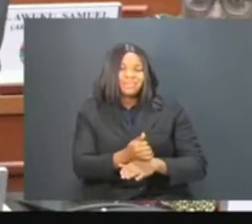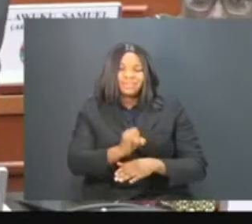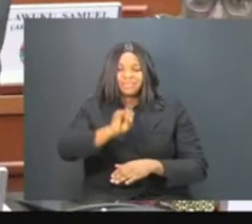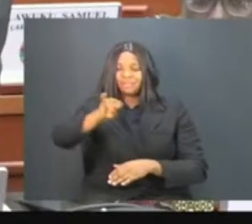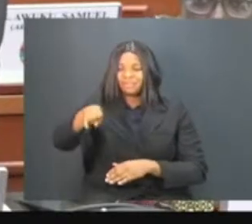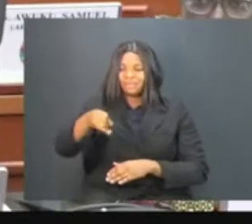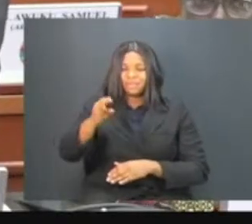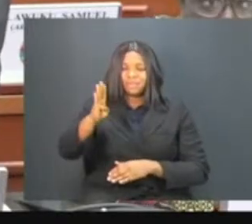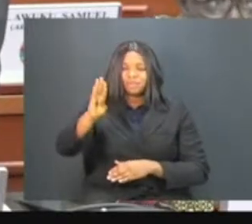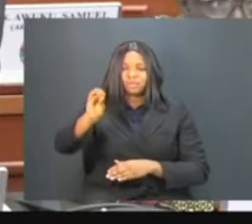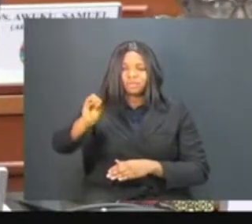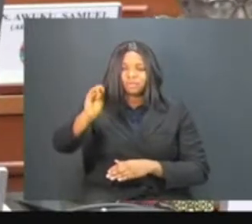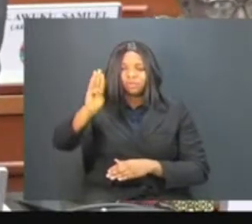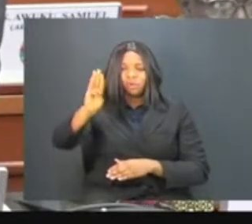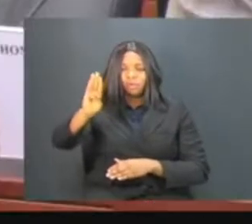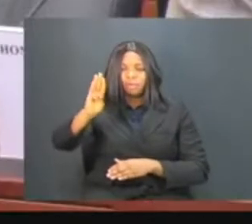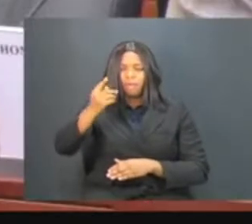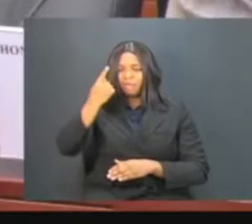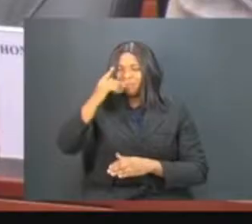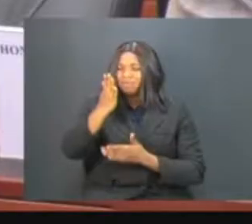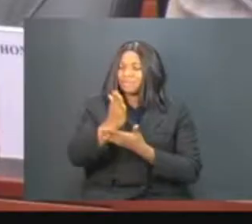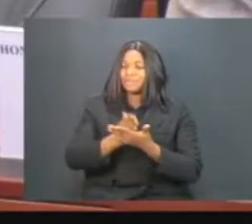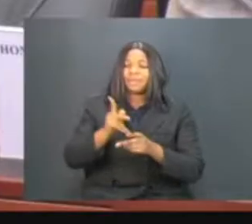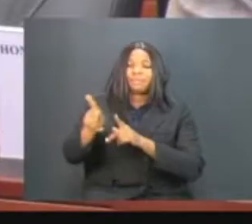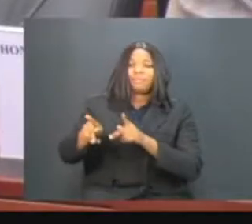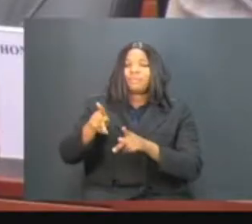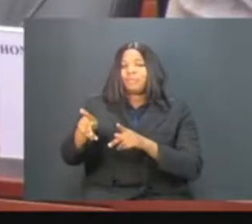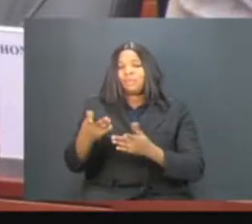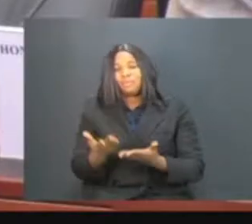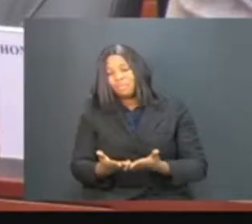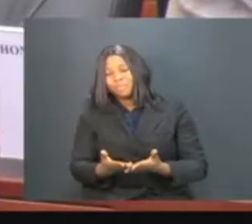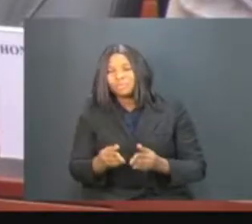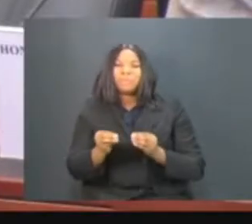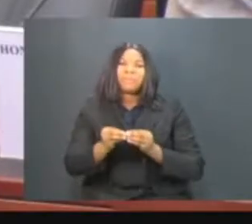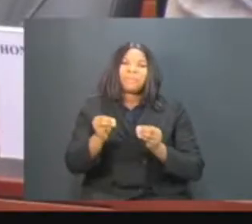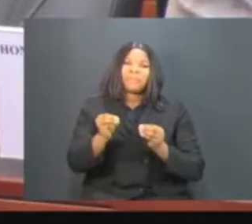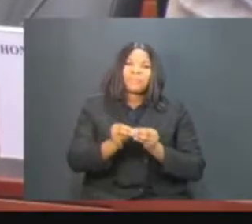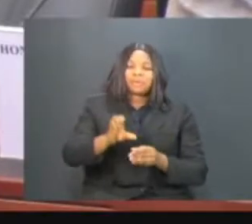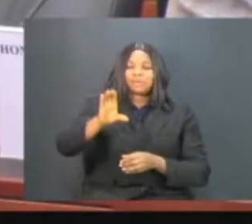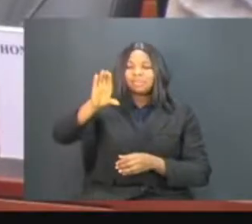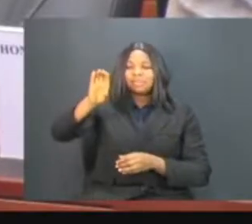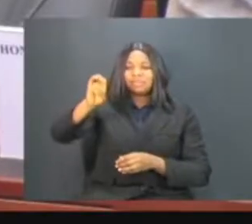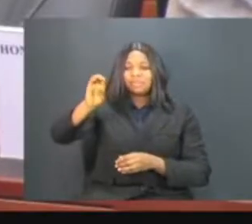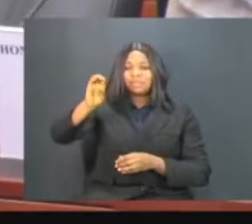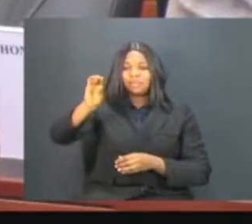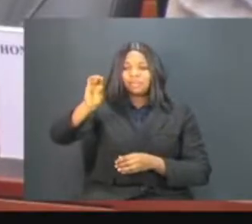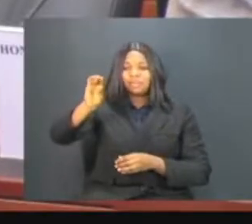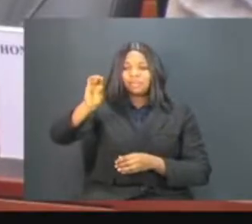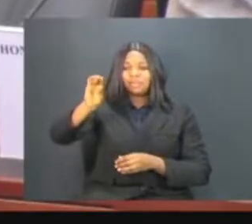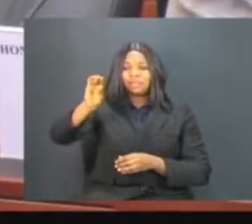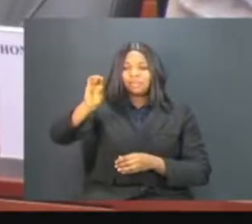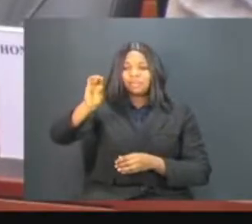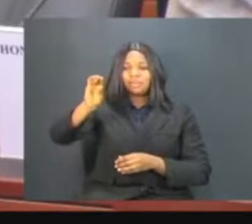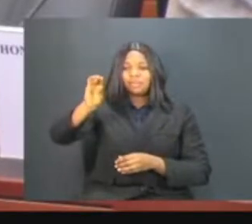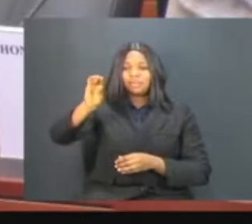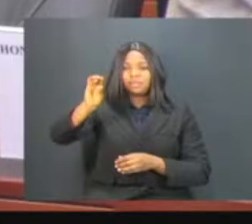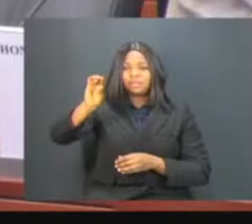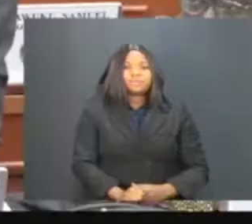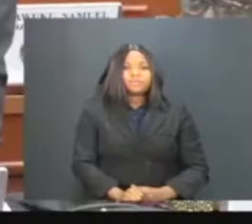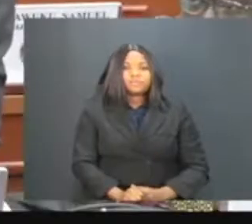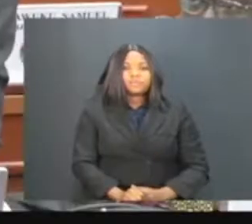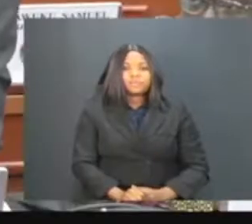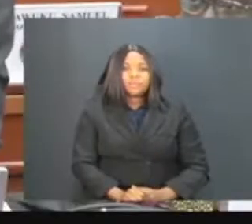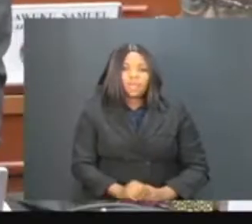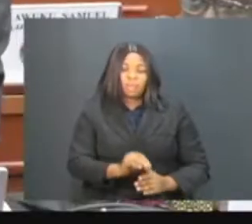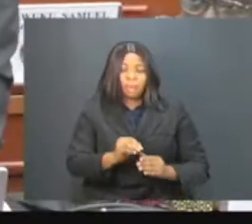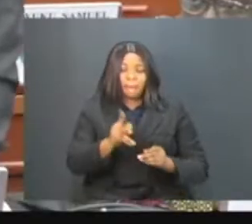going to be an authority where we'll have another CEO, 3 deputy CEOs, corporate affairs manager, this person, the people President Mahama has